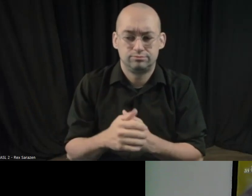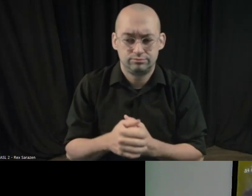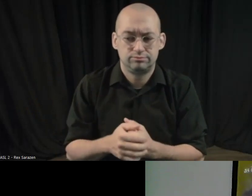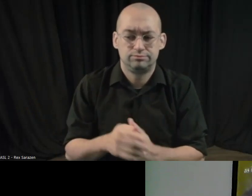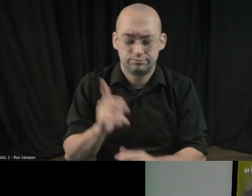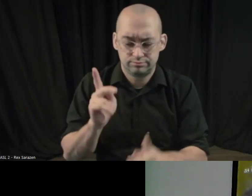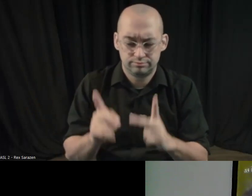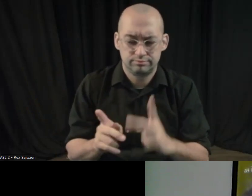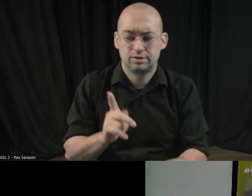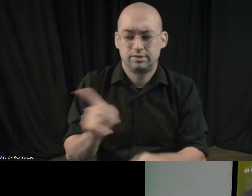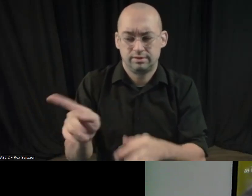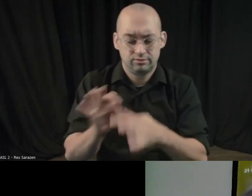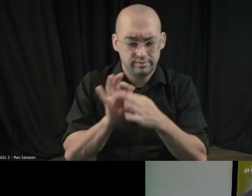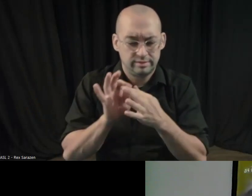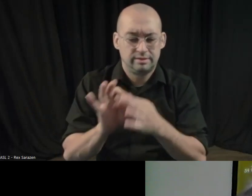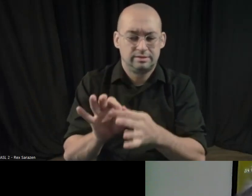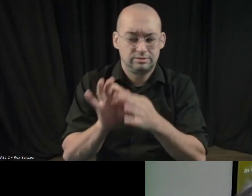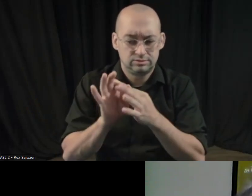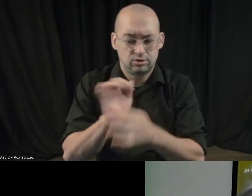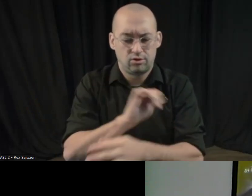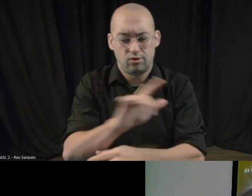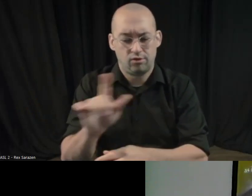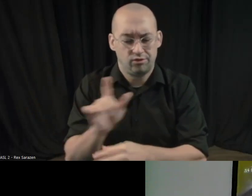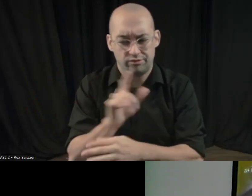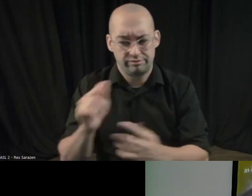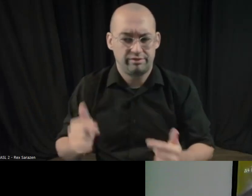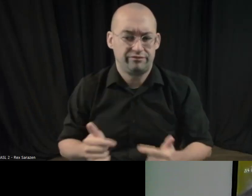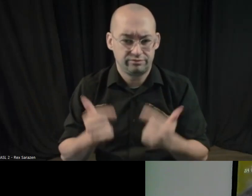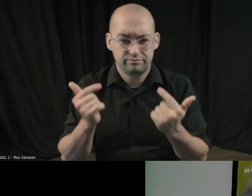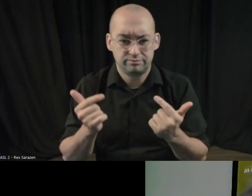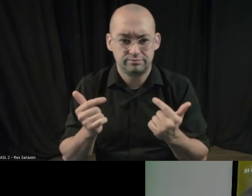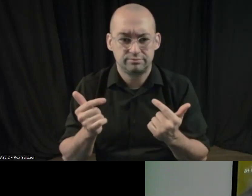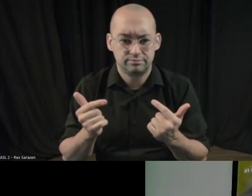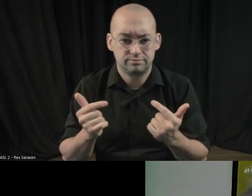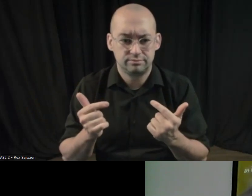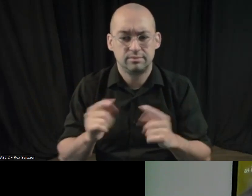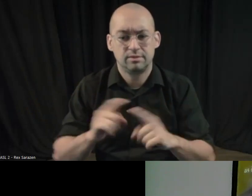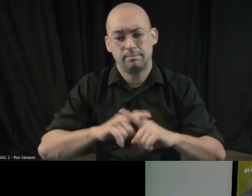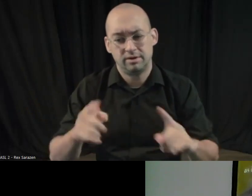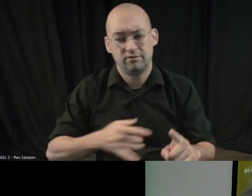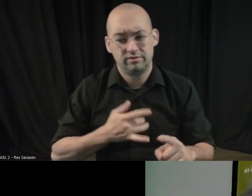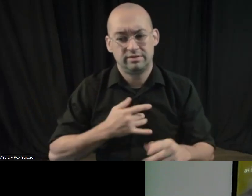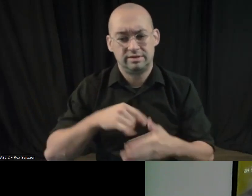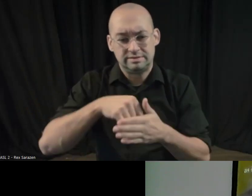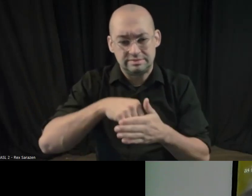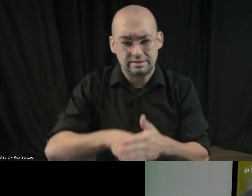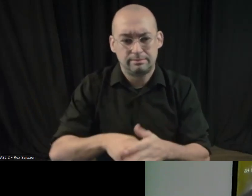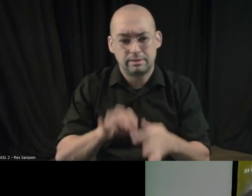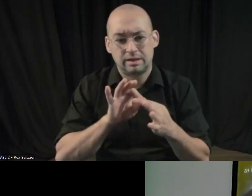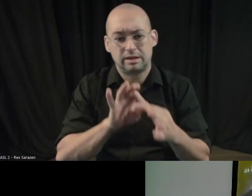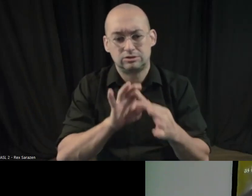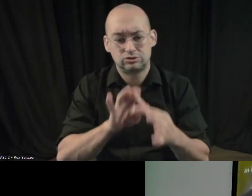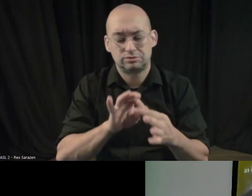people in relationship to all of life that feel a deep sense of connection and